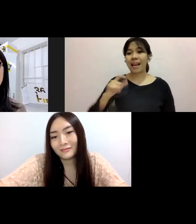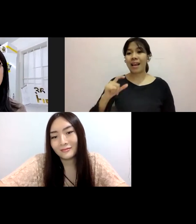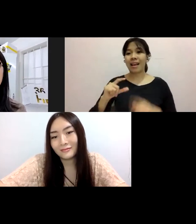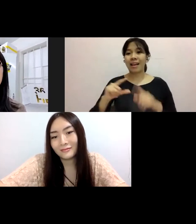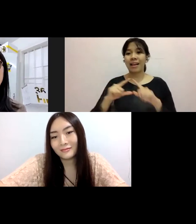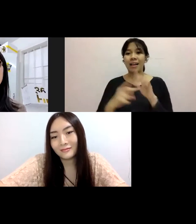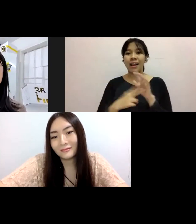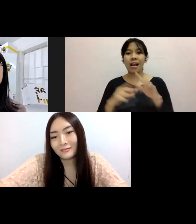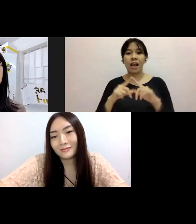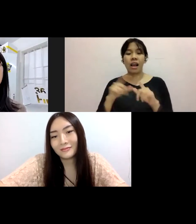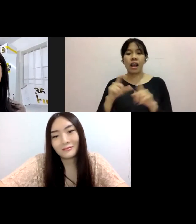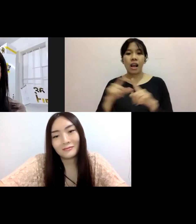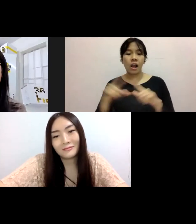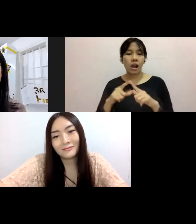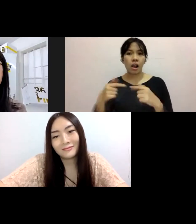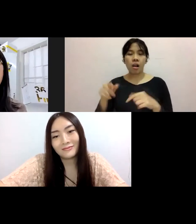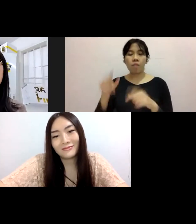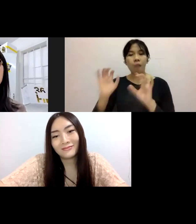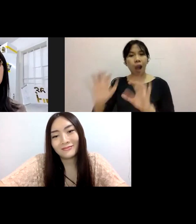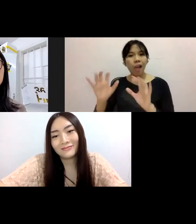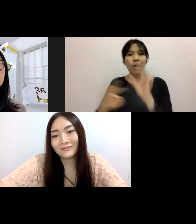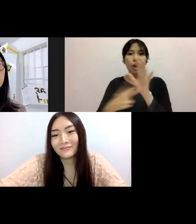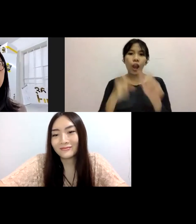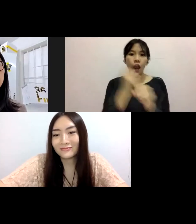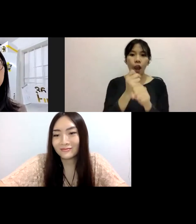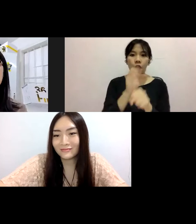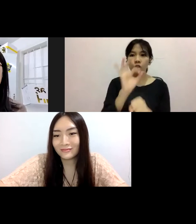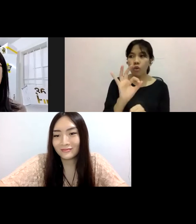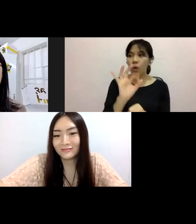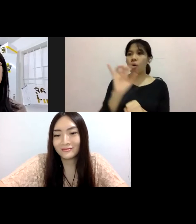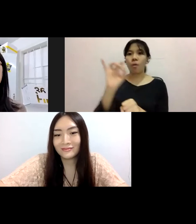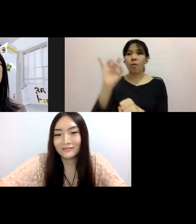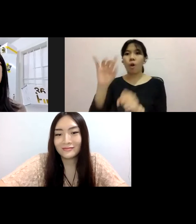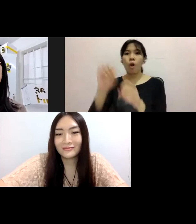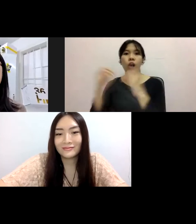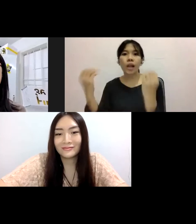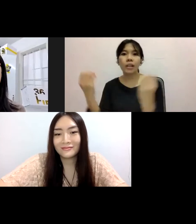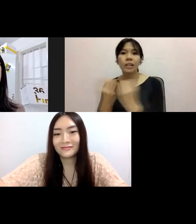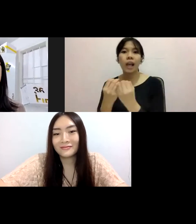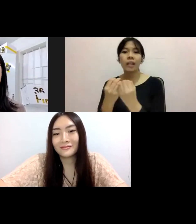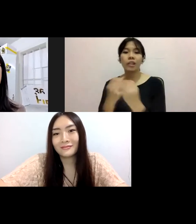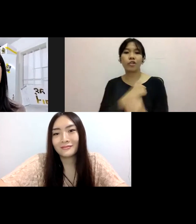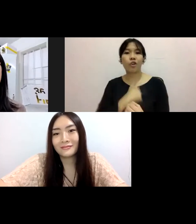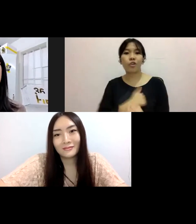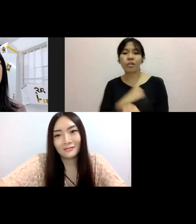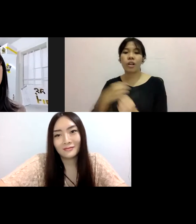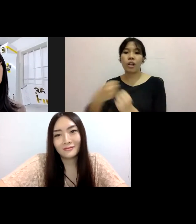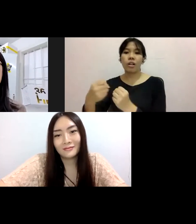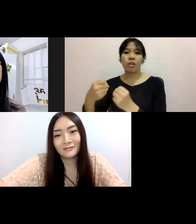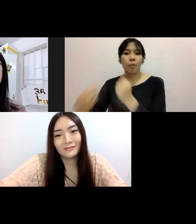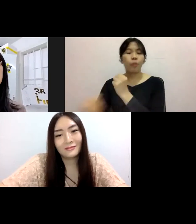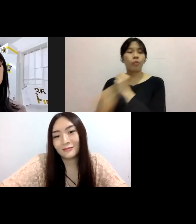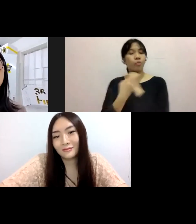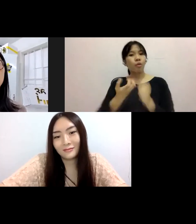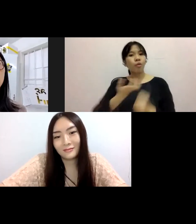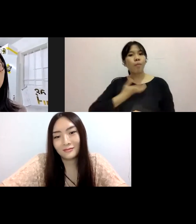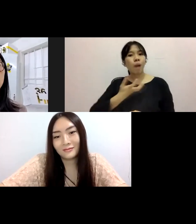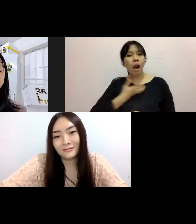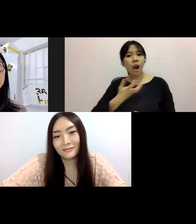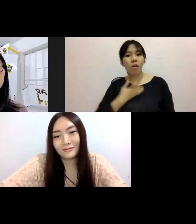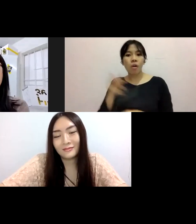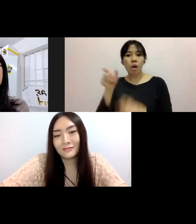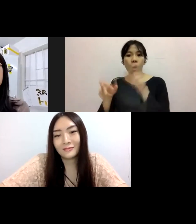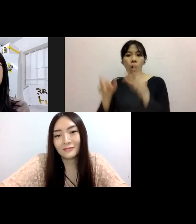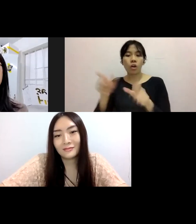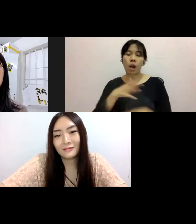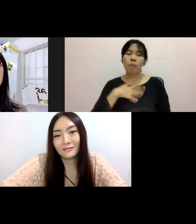organizations, NGOs, that they want to support artists, filmmakers, to make works about queer people, immigrants, or